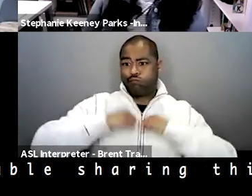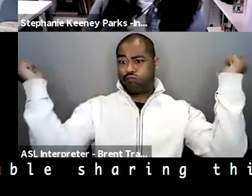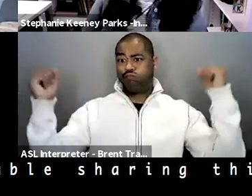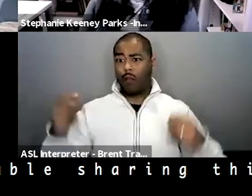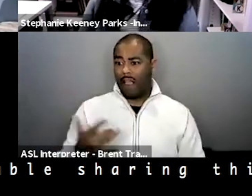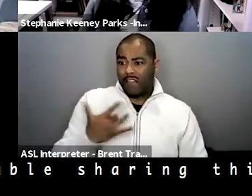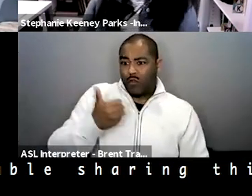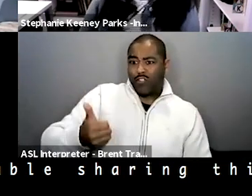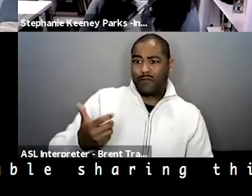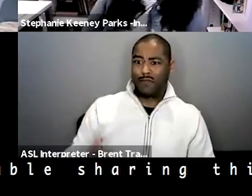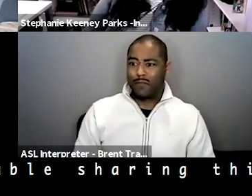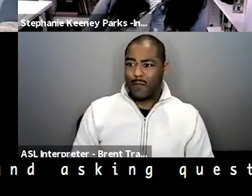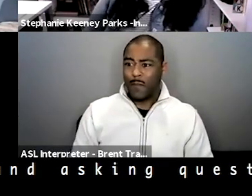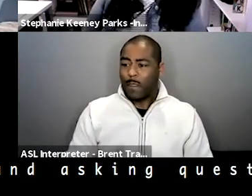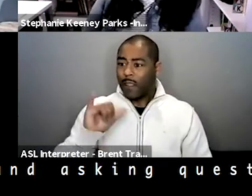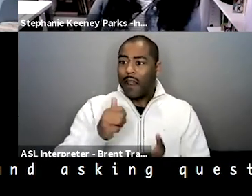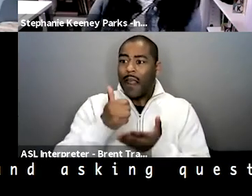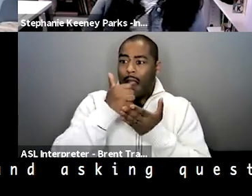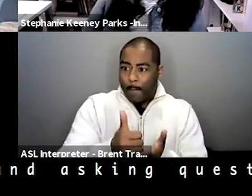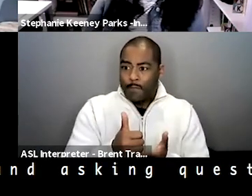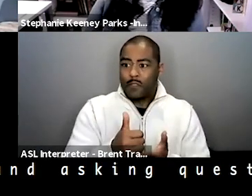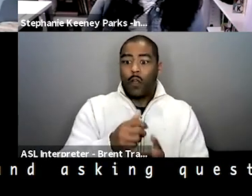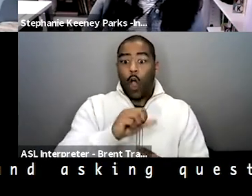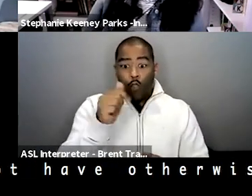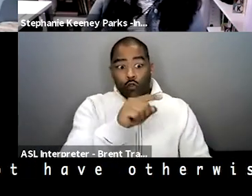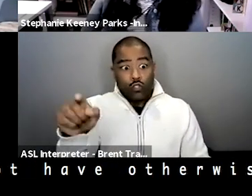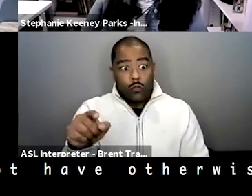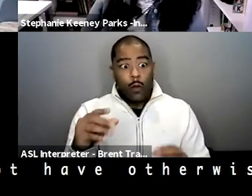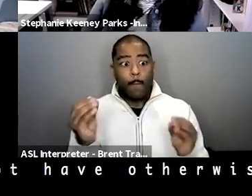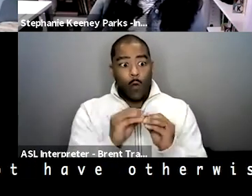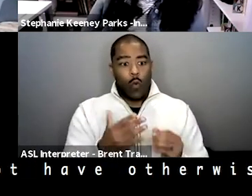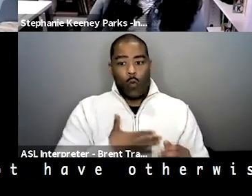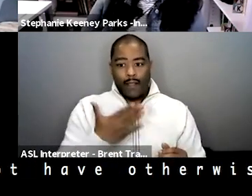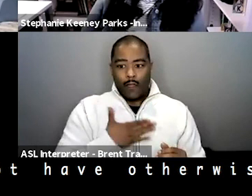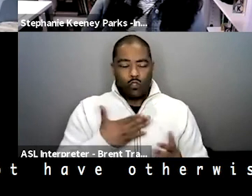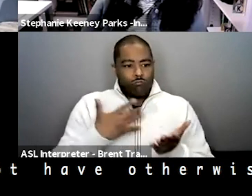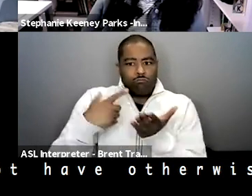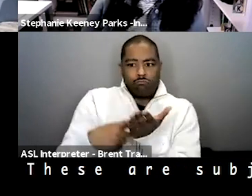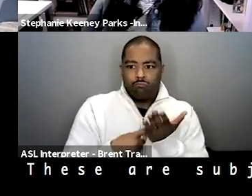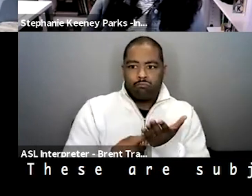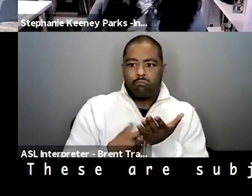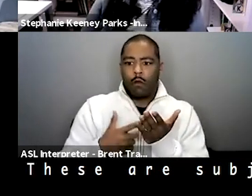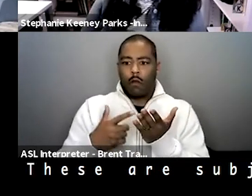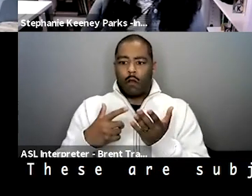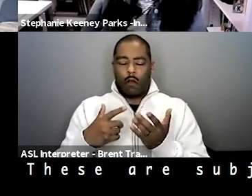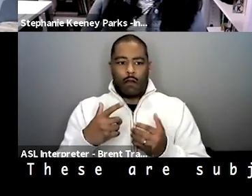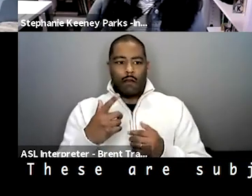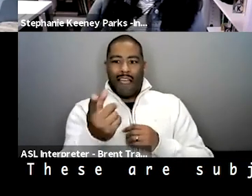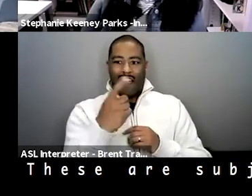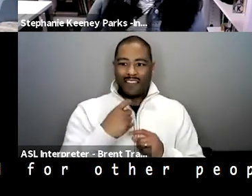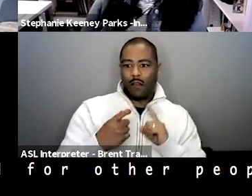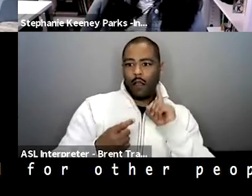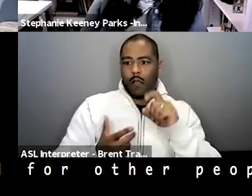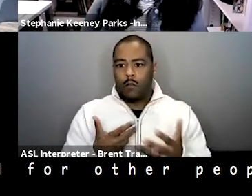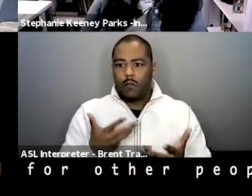enables people to feel comfortable sharing things with me too and asking questions they might not have otherwise wanted to ask. You know, that's the whole kind of